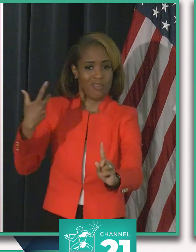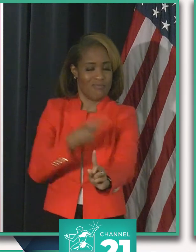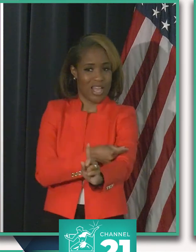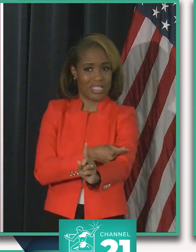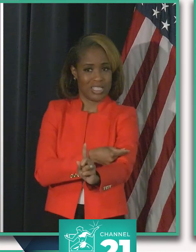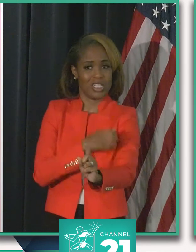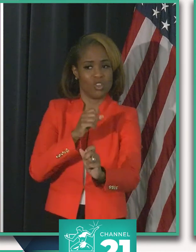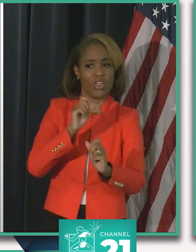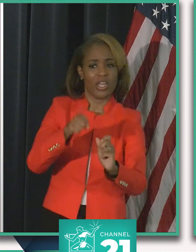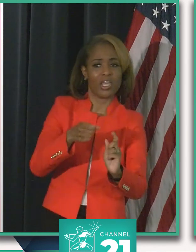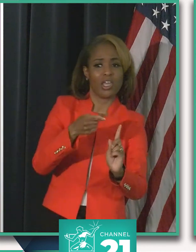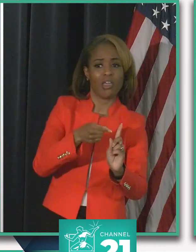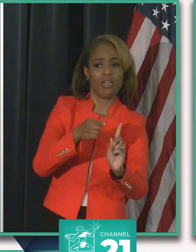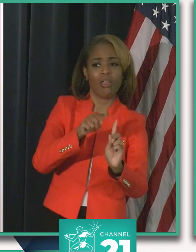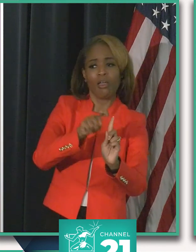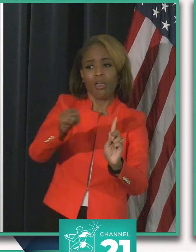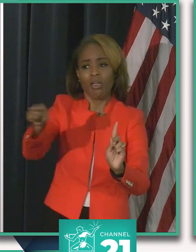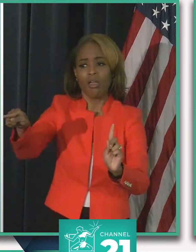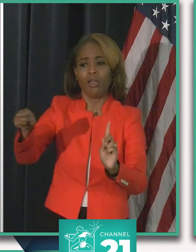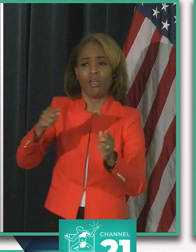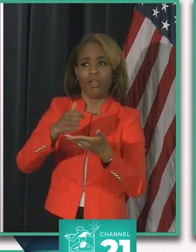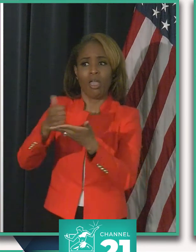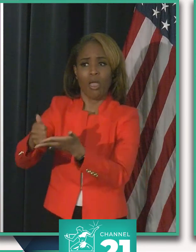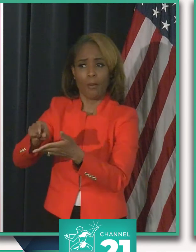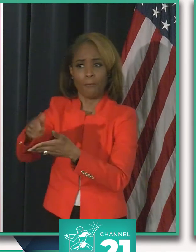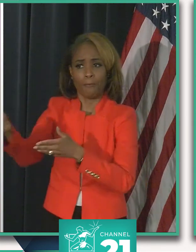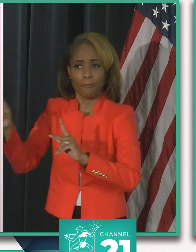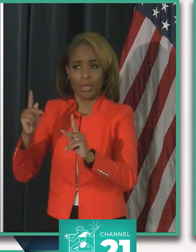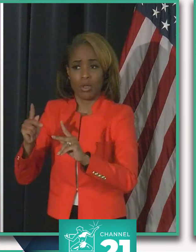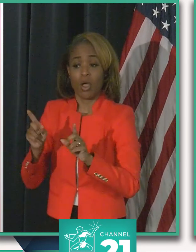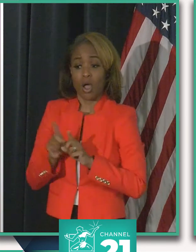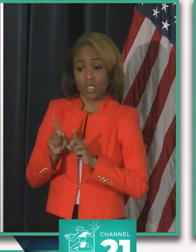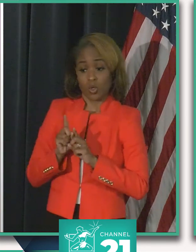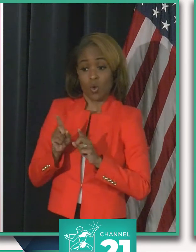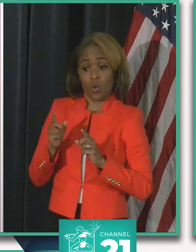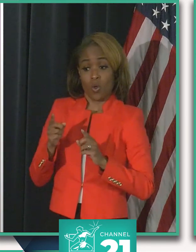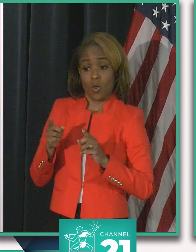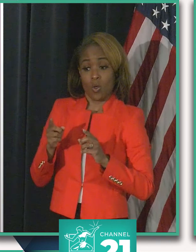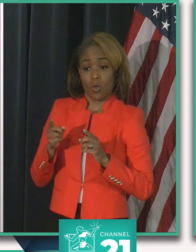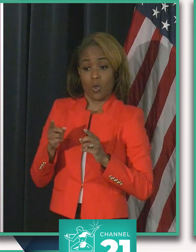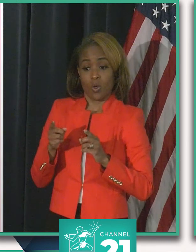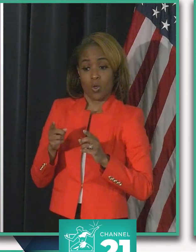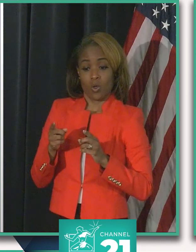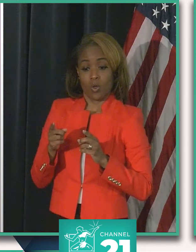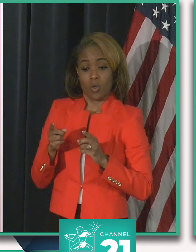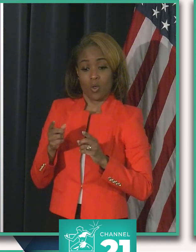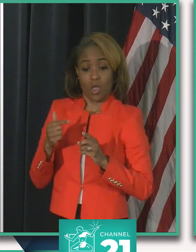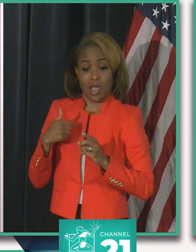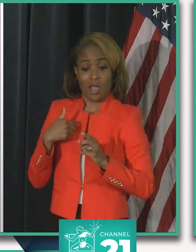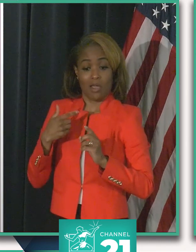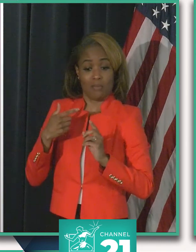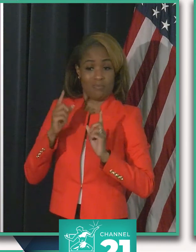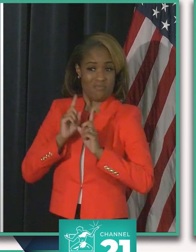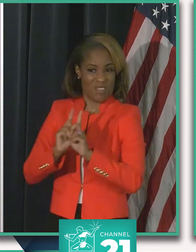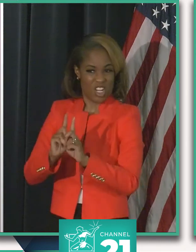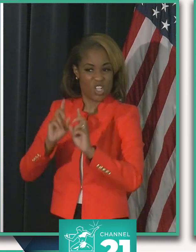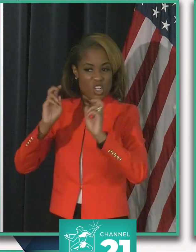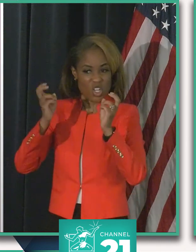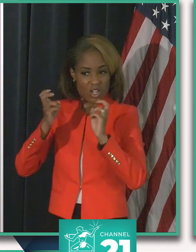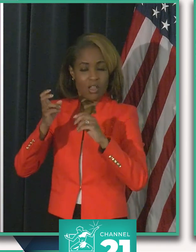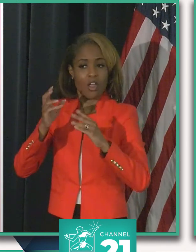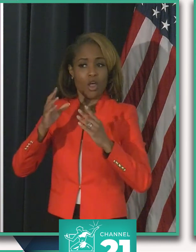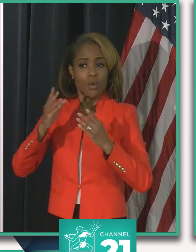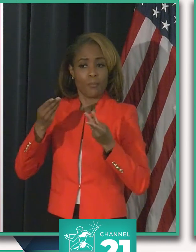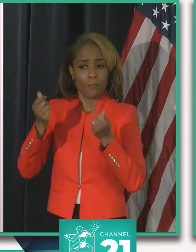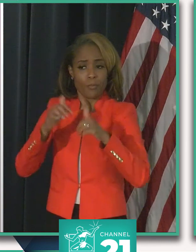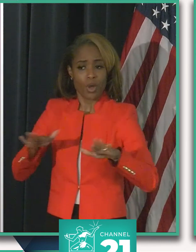access. That's number one. Number two, as a rental property owner, as a peer and mentor, and I know you've had some challenges with